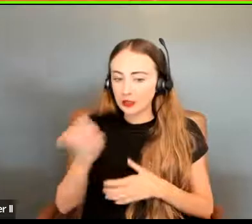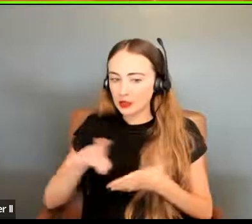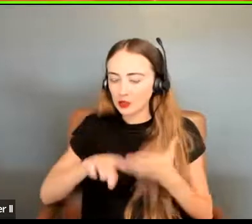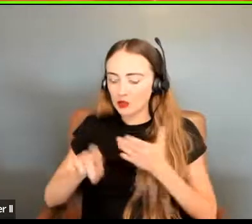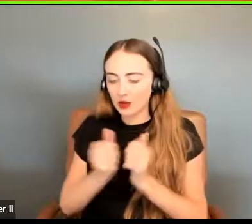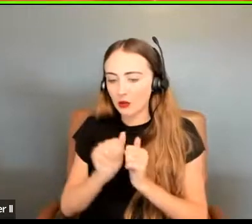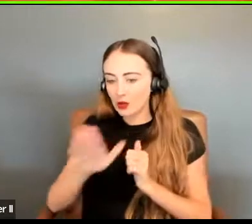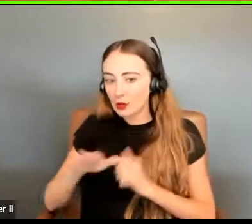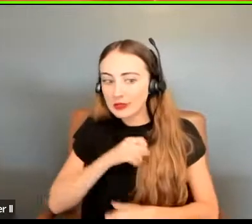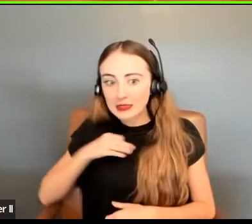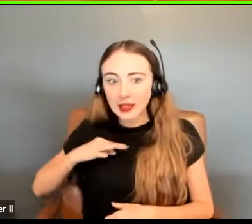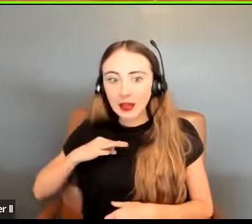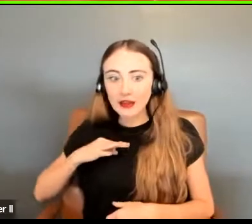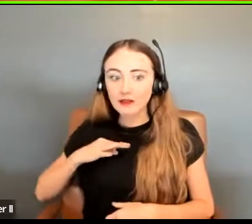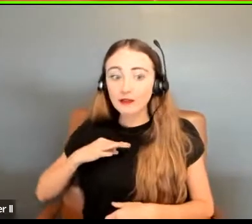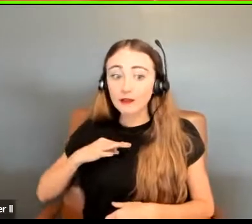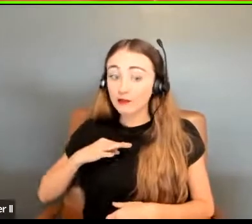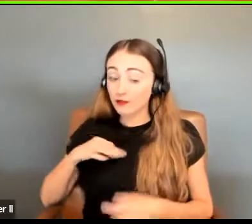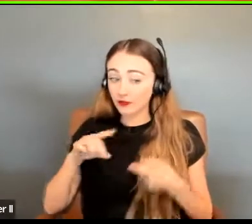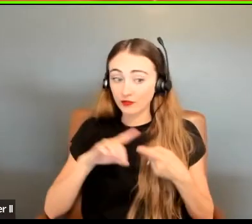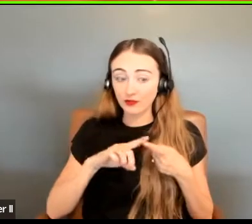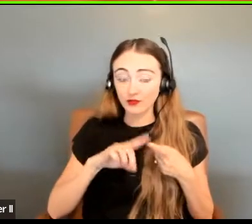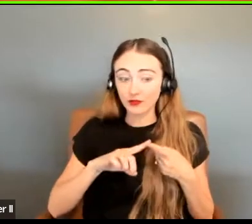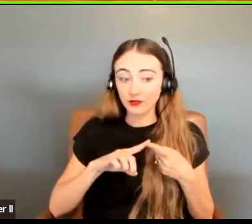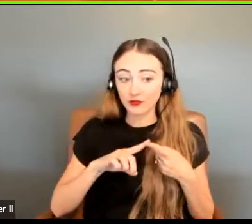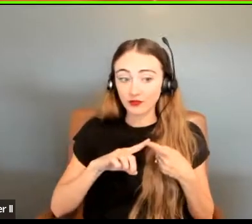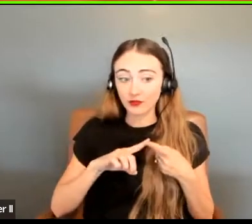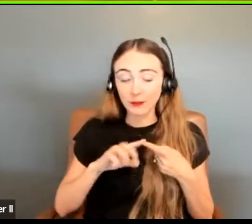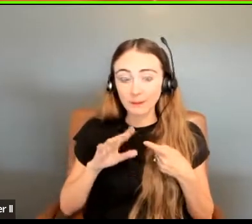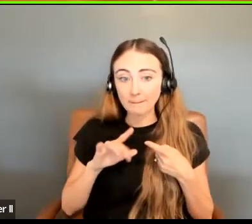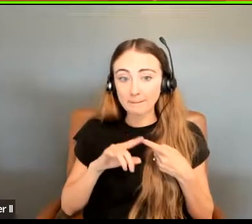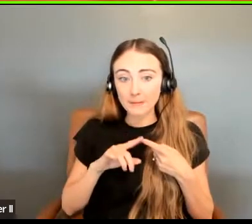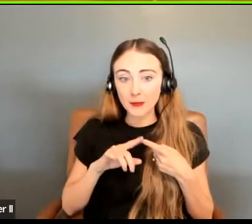staff. So the first was around,